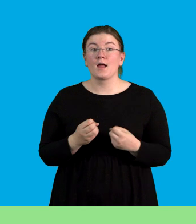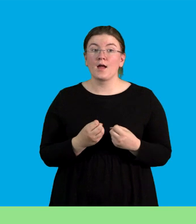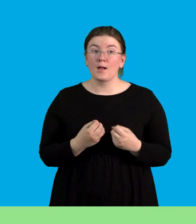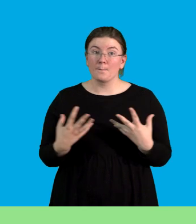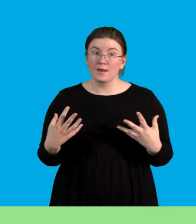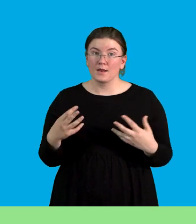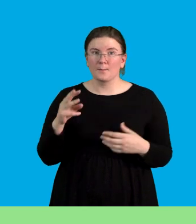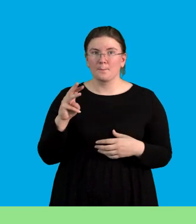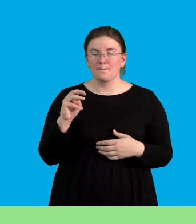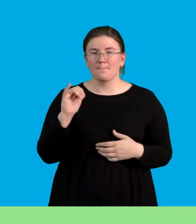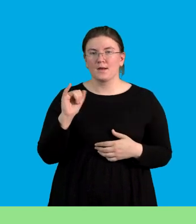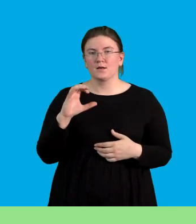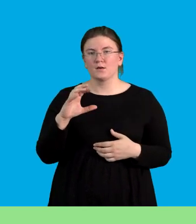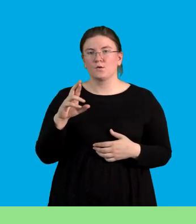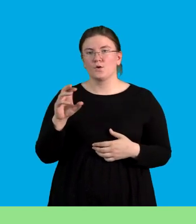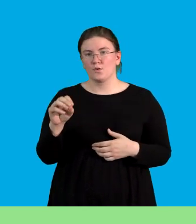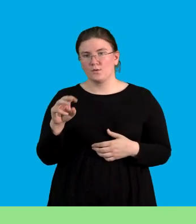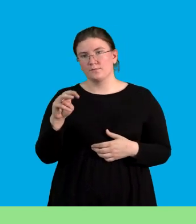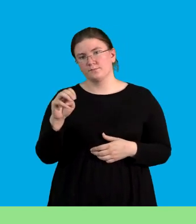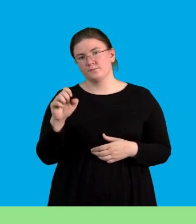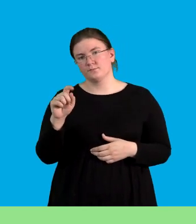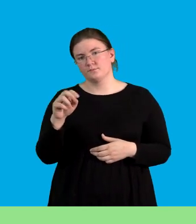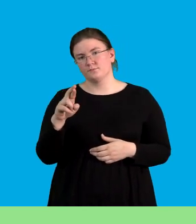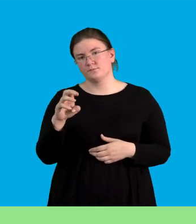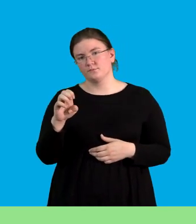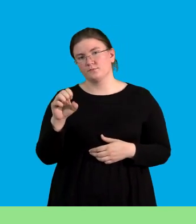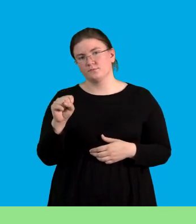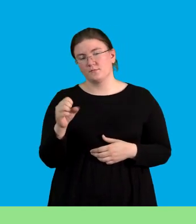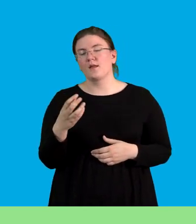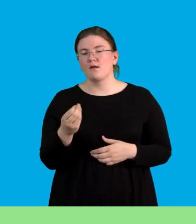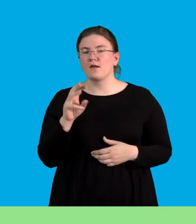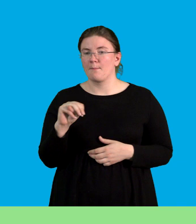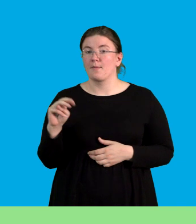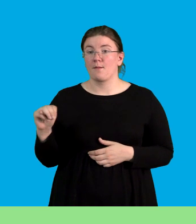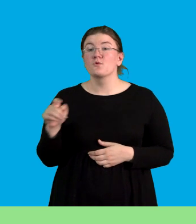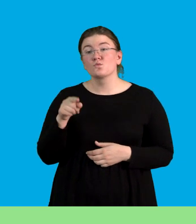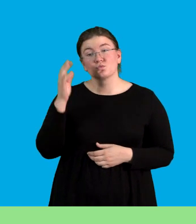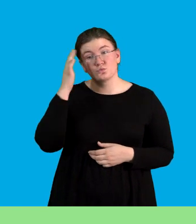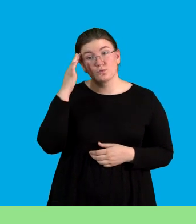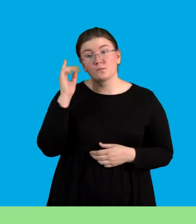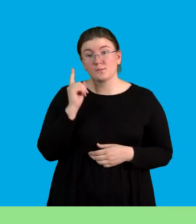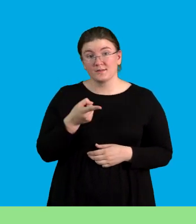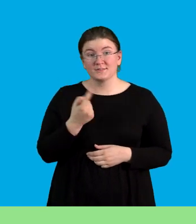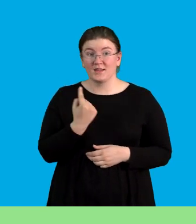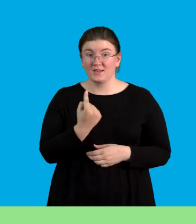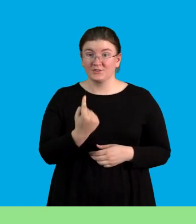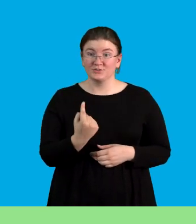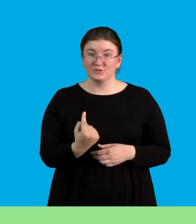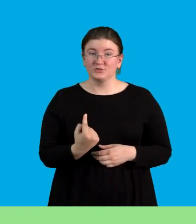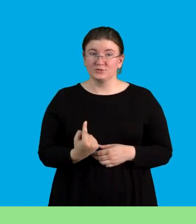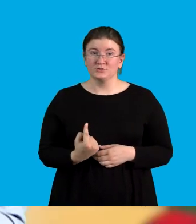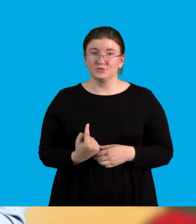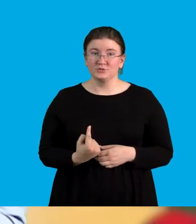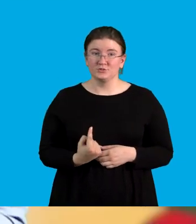How many micrometers are there in a millimeter? And from the lesson, you should know